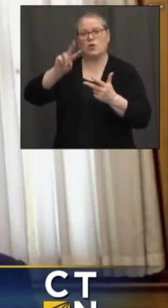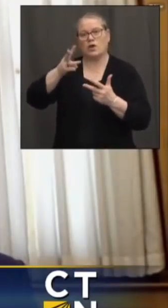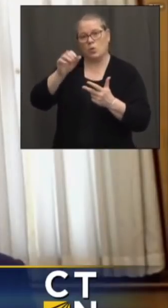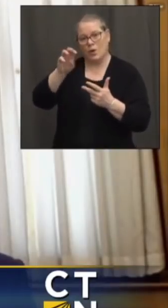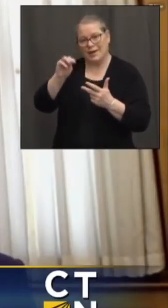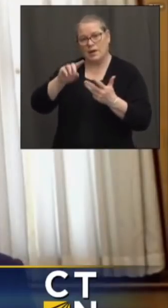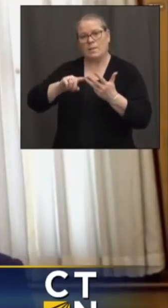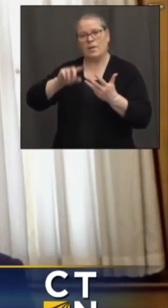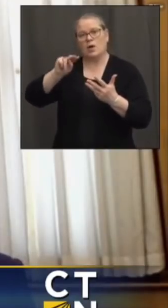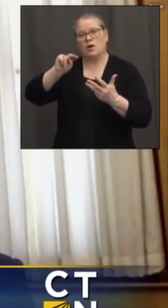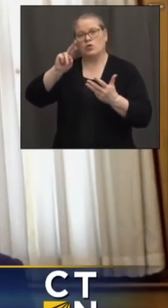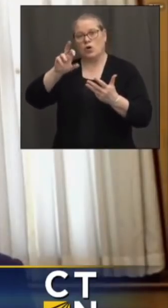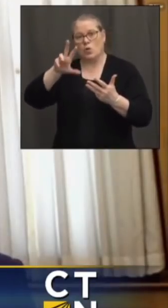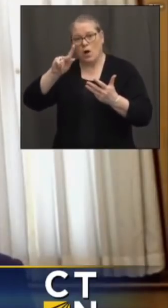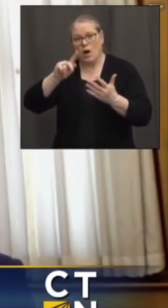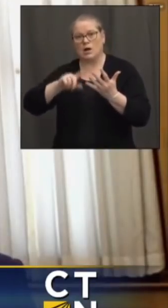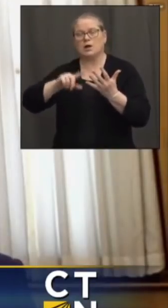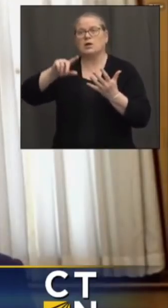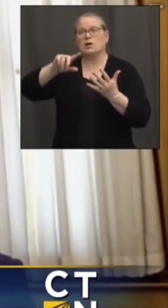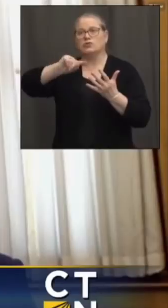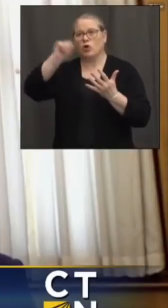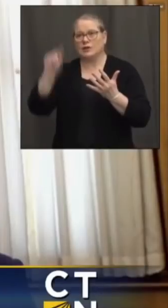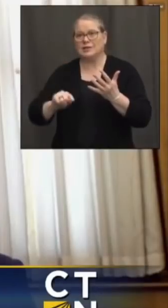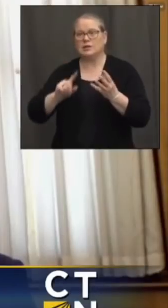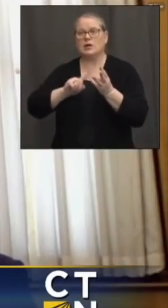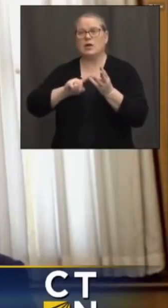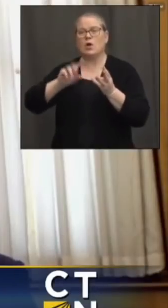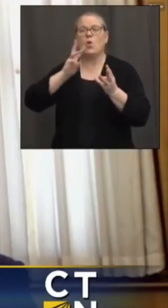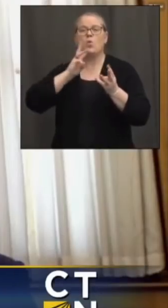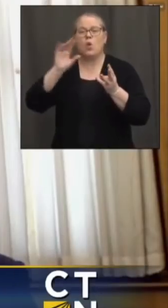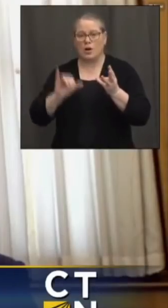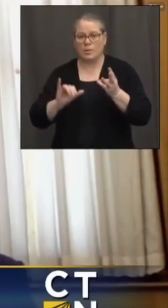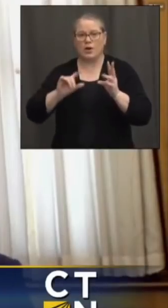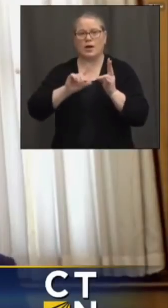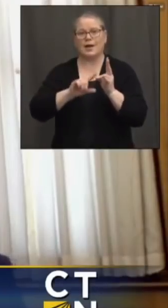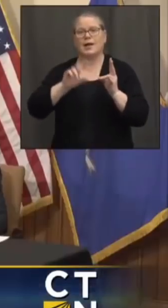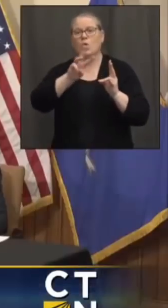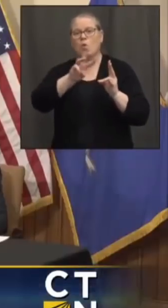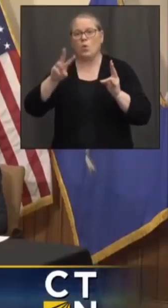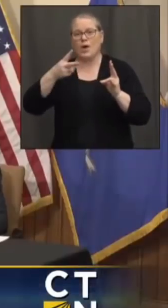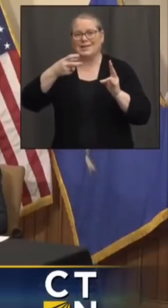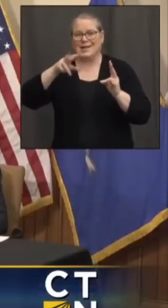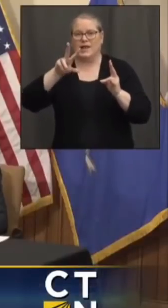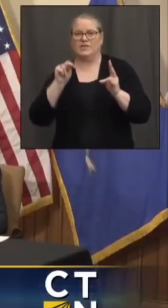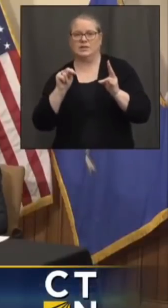Windham, Norwalk, Torrington, Waterbury, and West Haven.